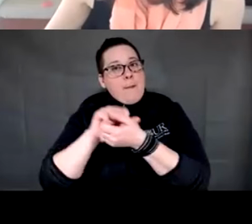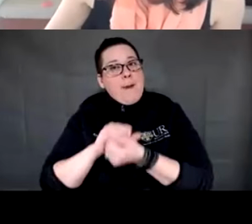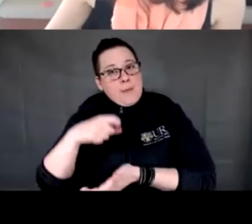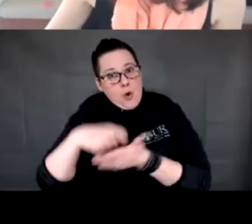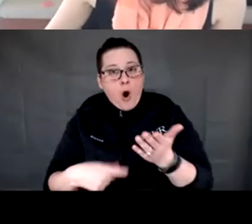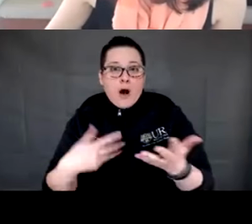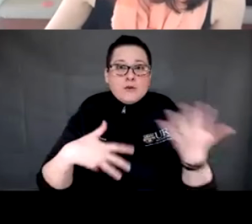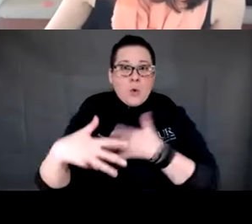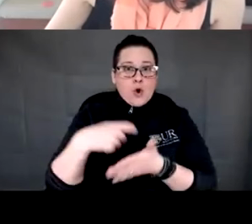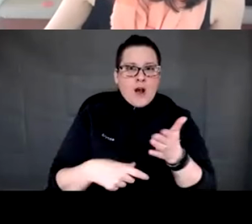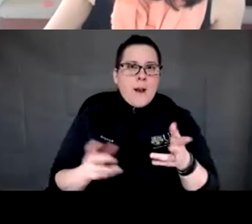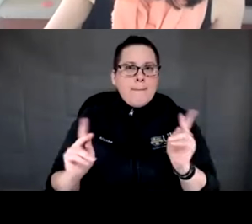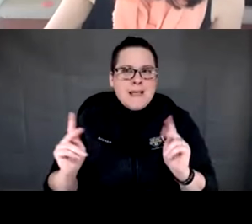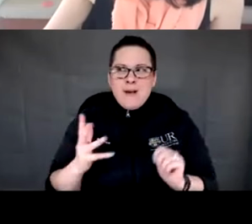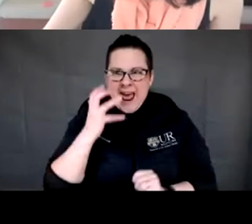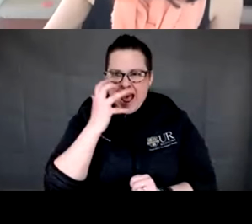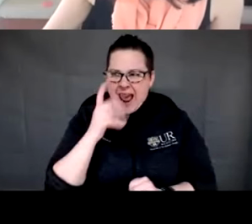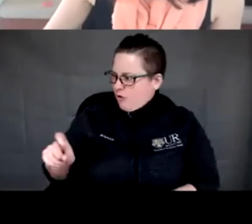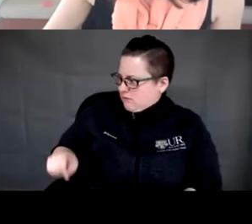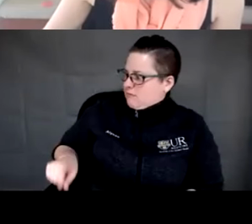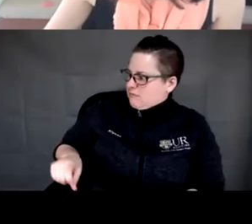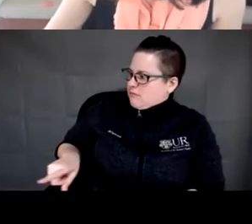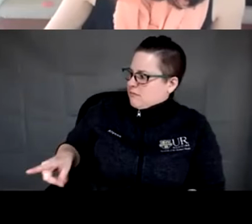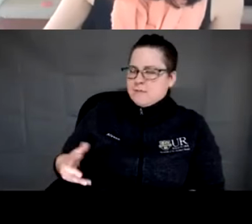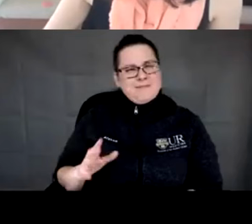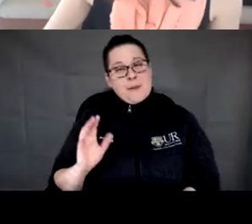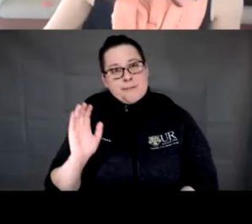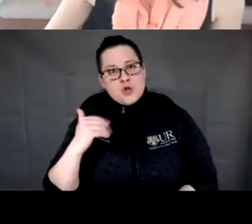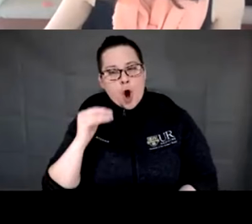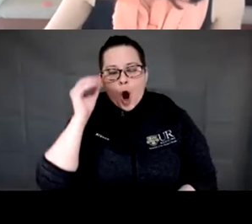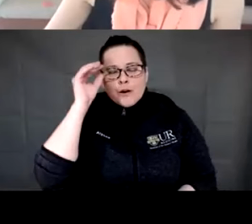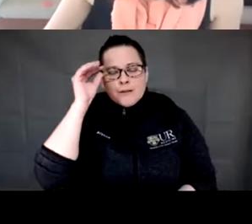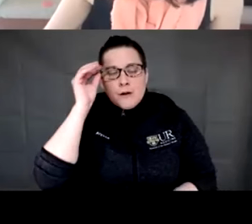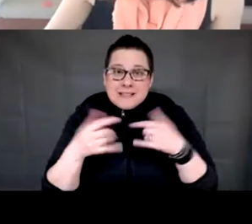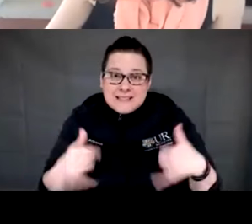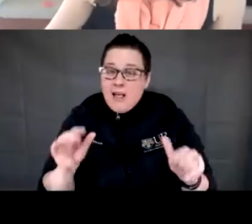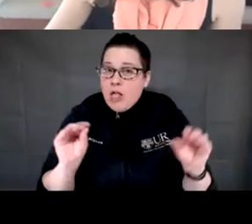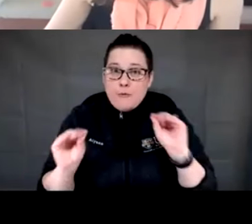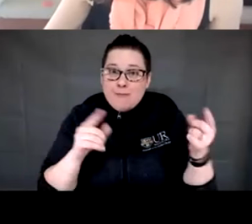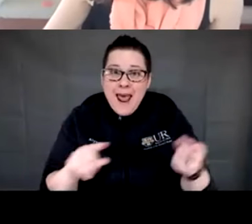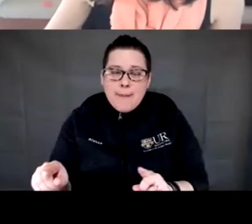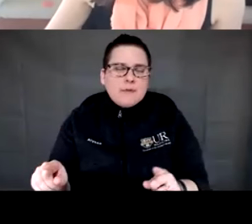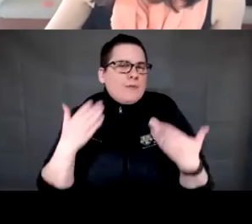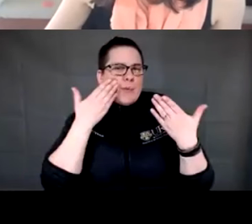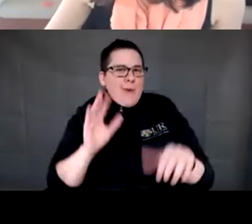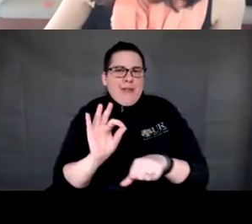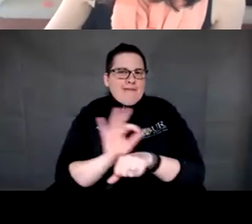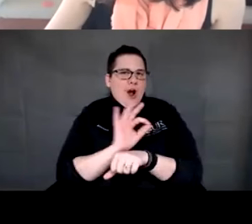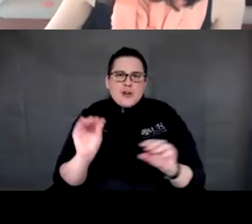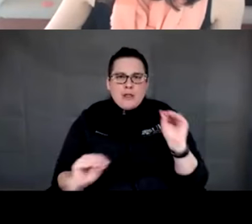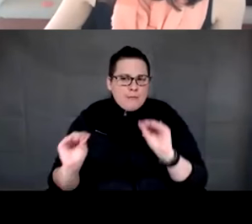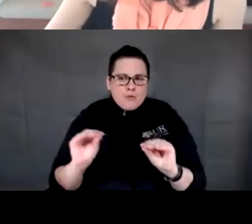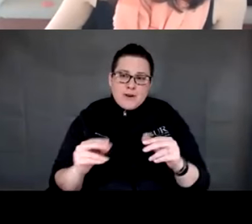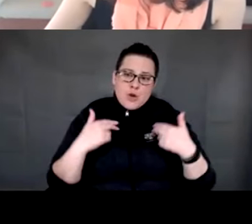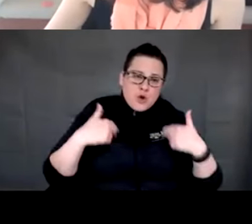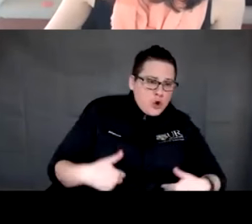Actually, people get really angry when people fidget, which is sort of bizarre. And yet these movements persist. So we don't know the function of these movements in either